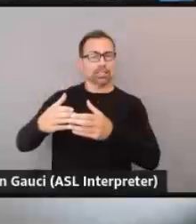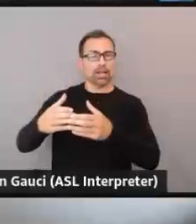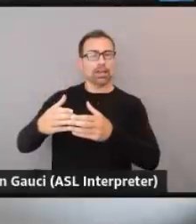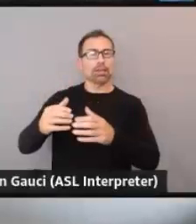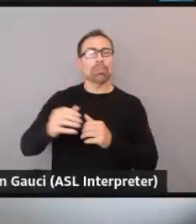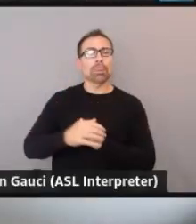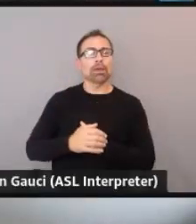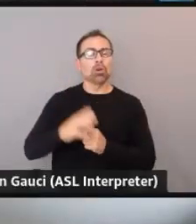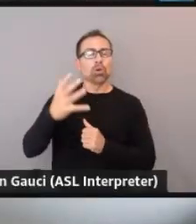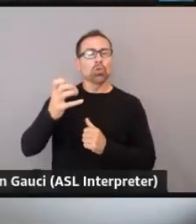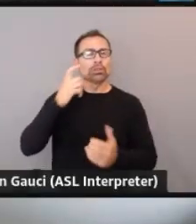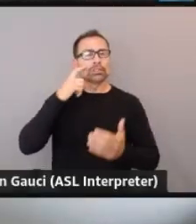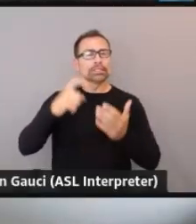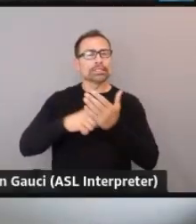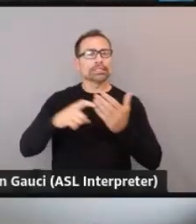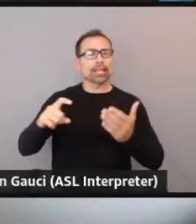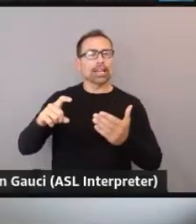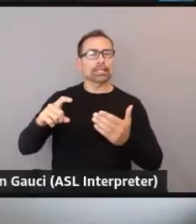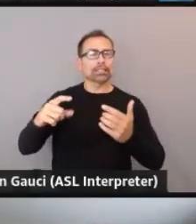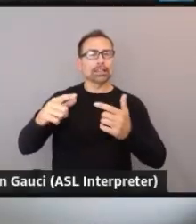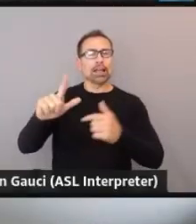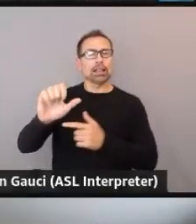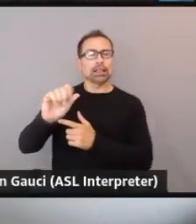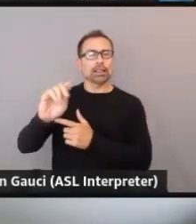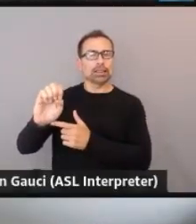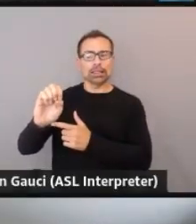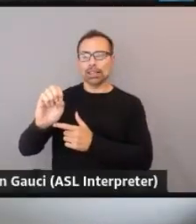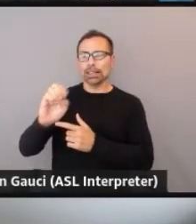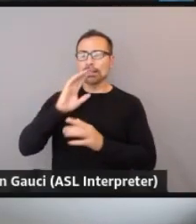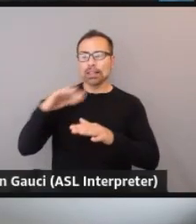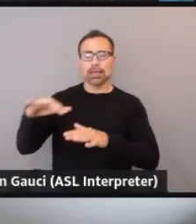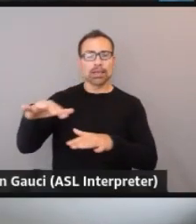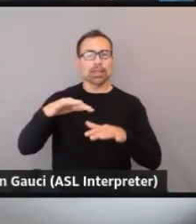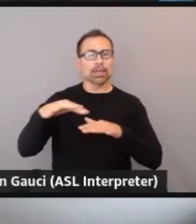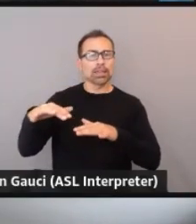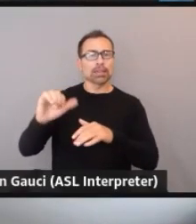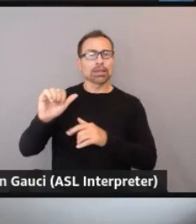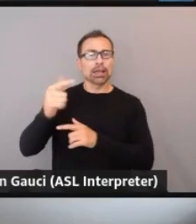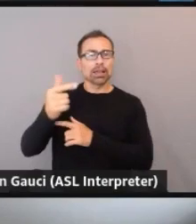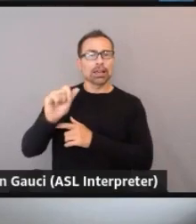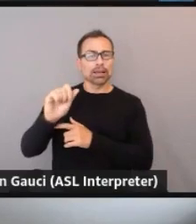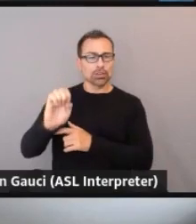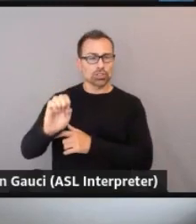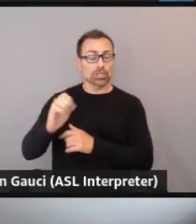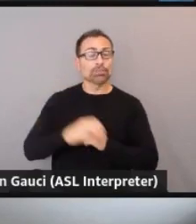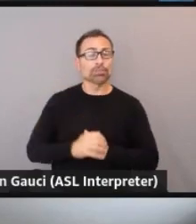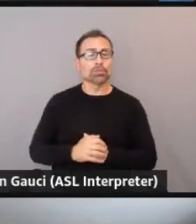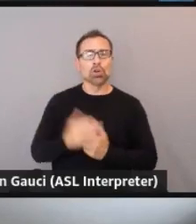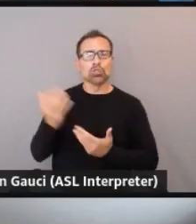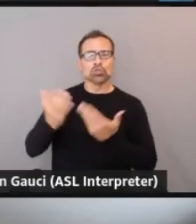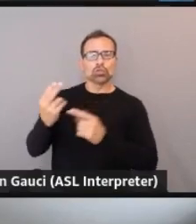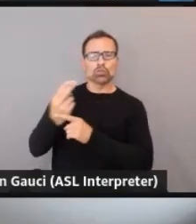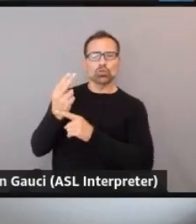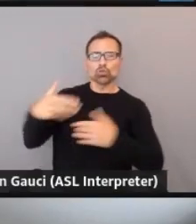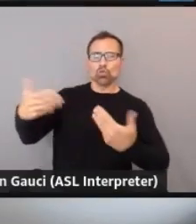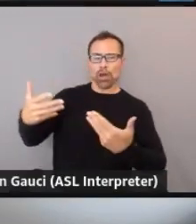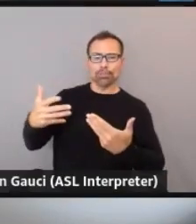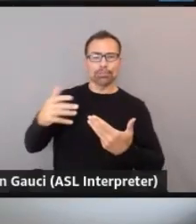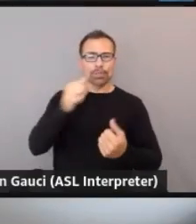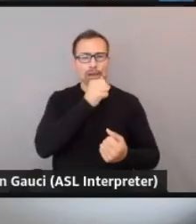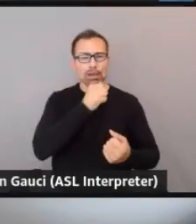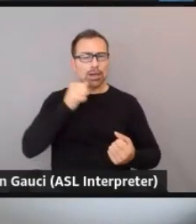a lake algae. So I'm going to be using the service called Amazon Recognition. And here we talked